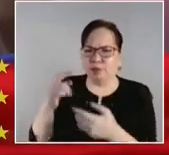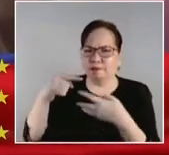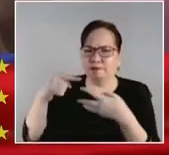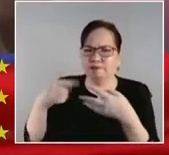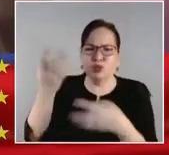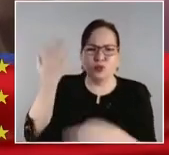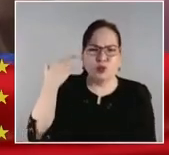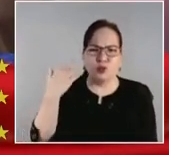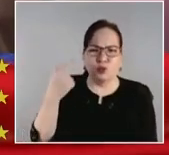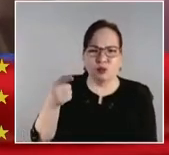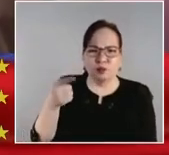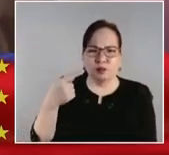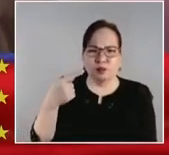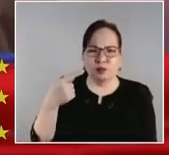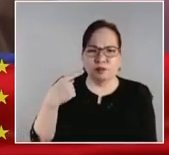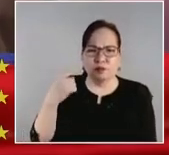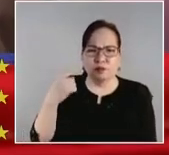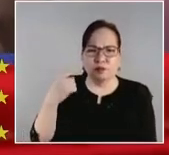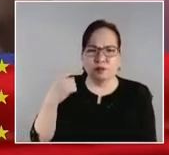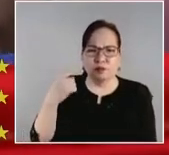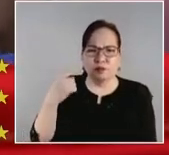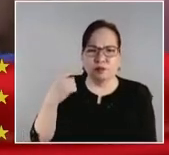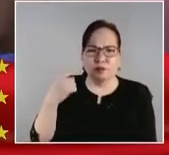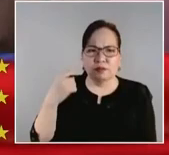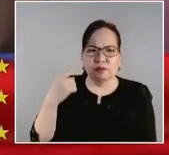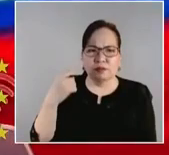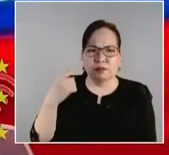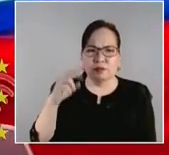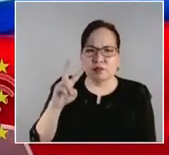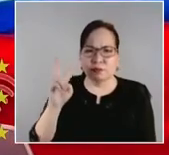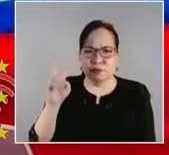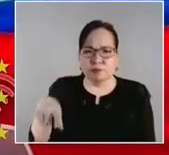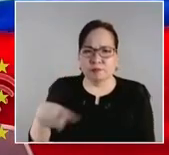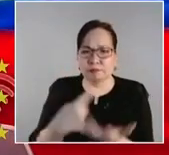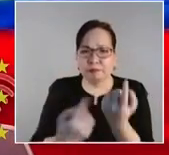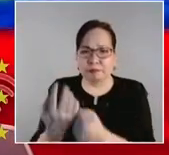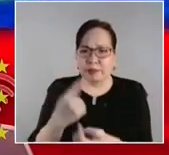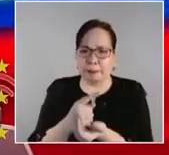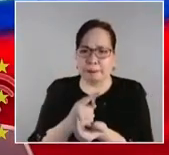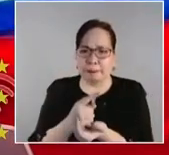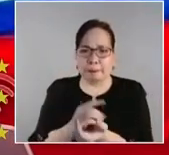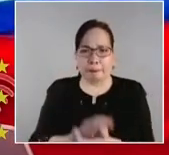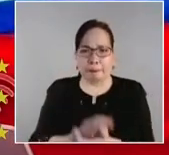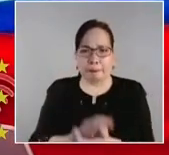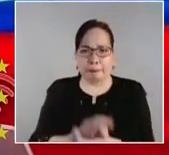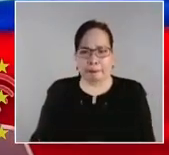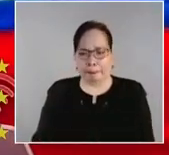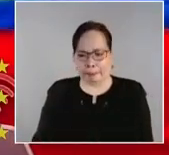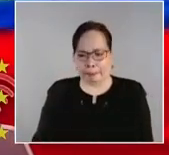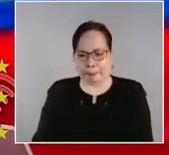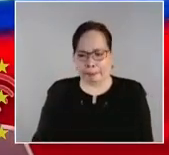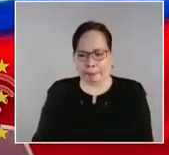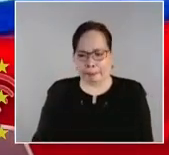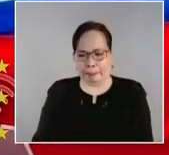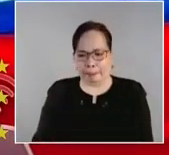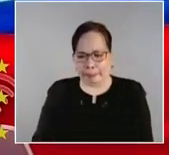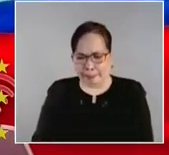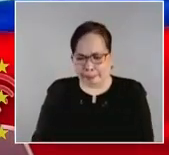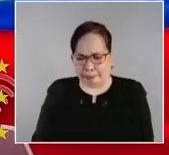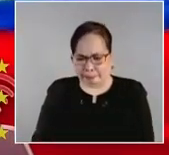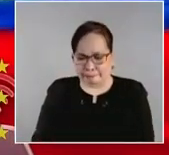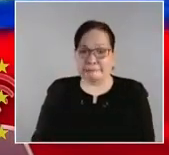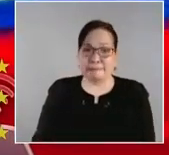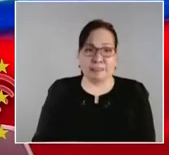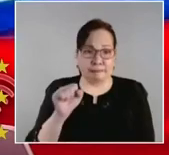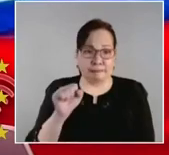pwedeng gawin ng Pilipinas? Sir Ricky, we are living in very interesting times. No? Nagkakaroon ng